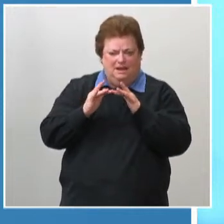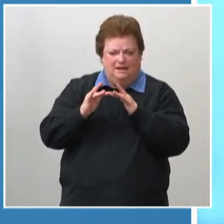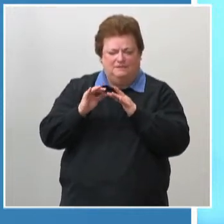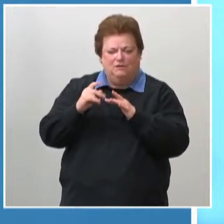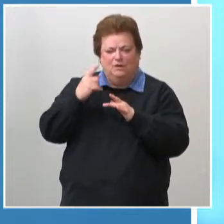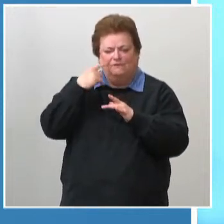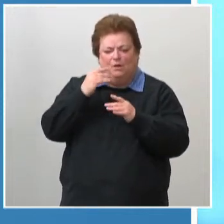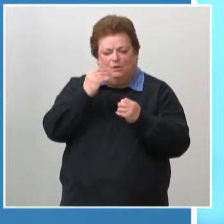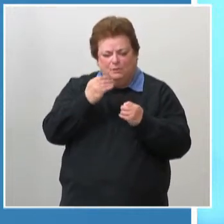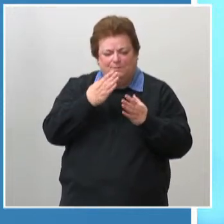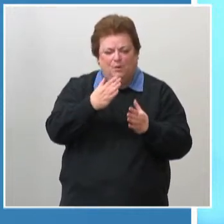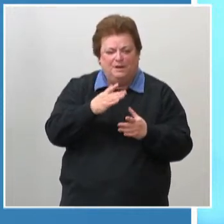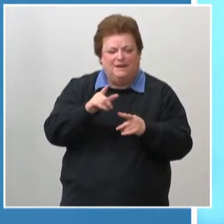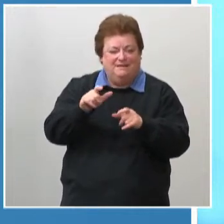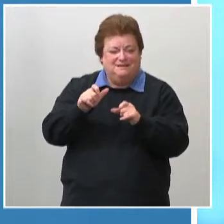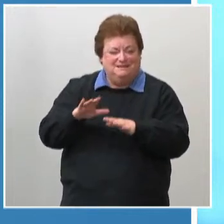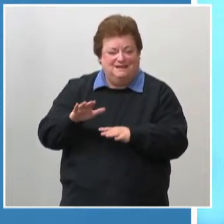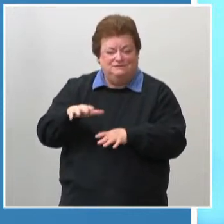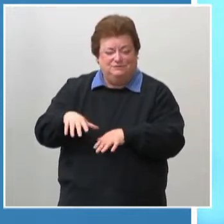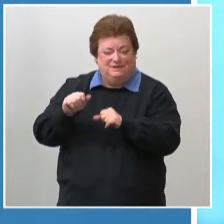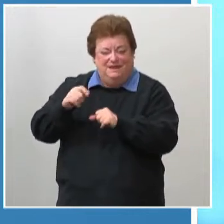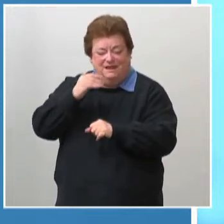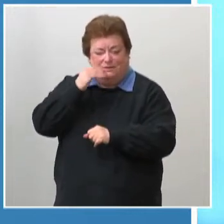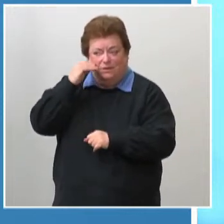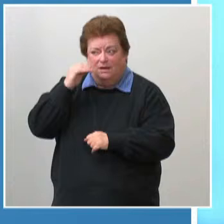your home test kit results at